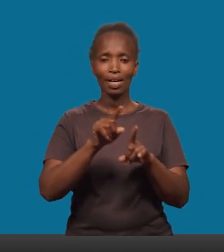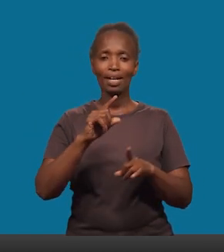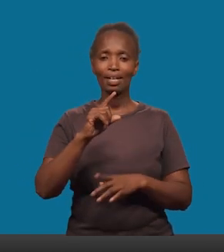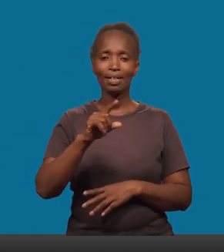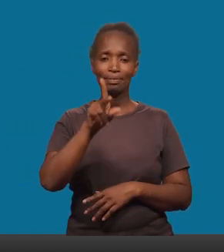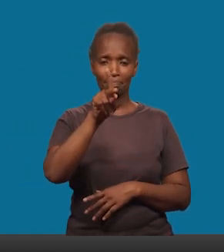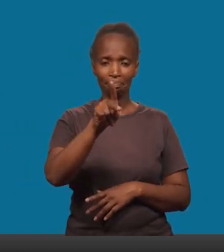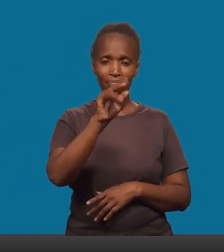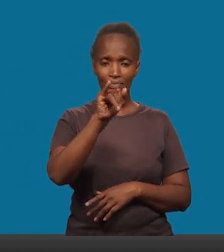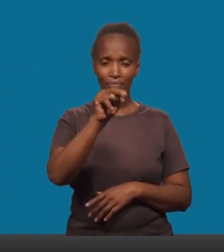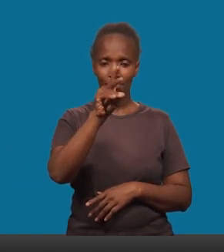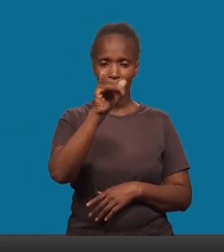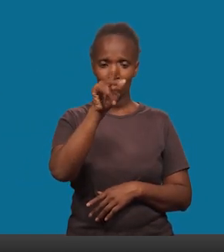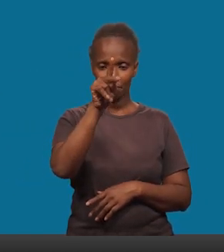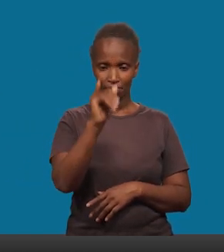Kindiki,